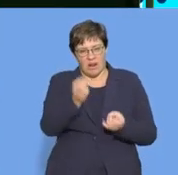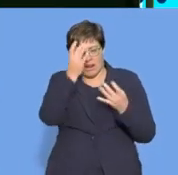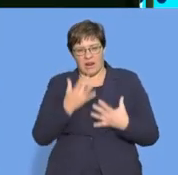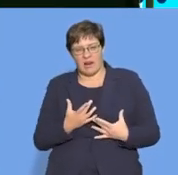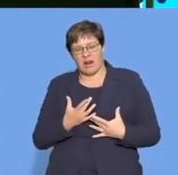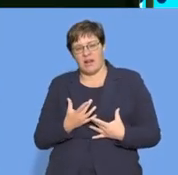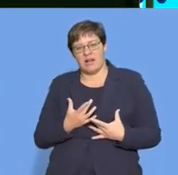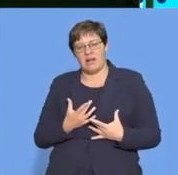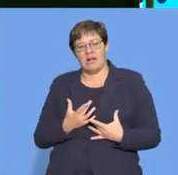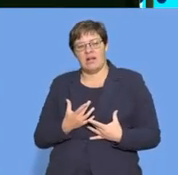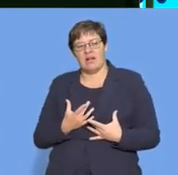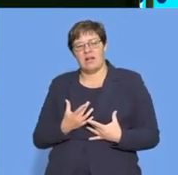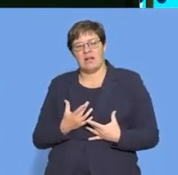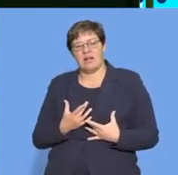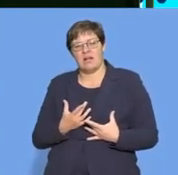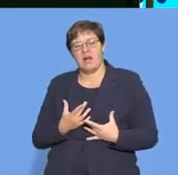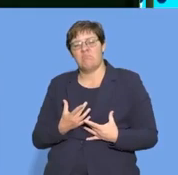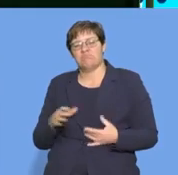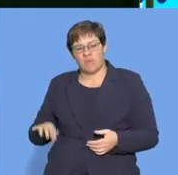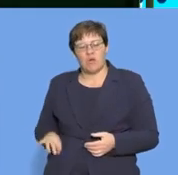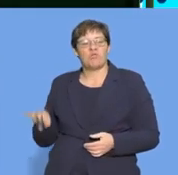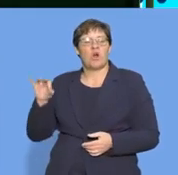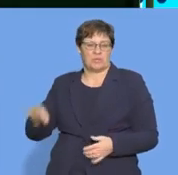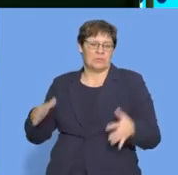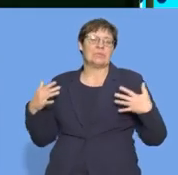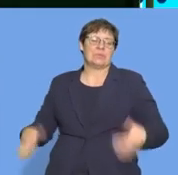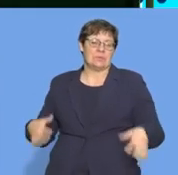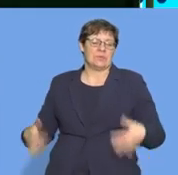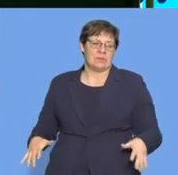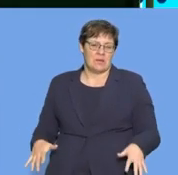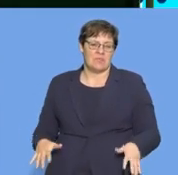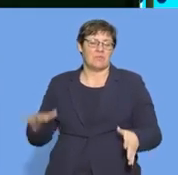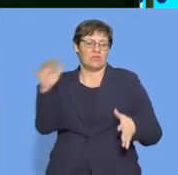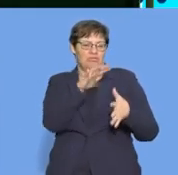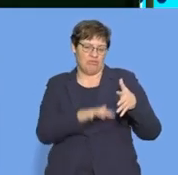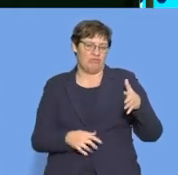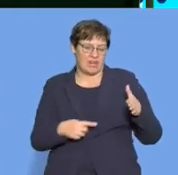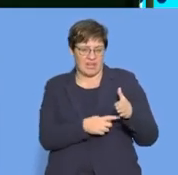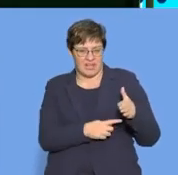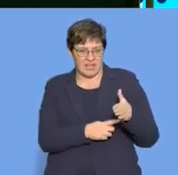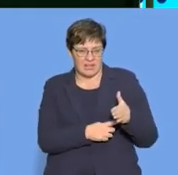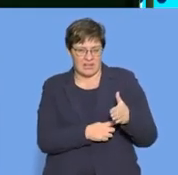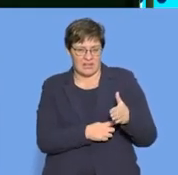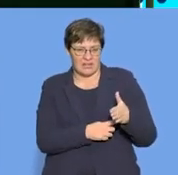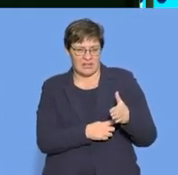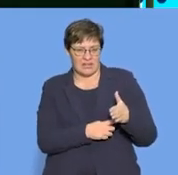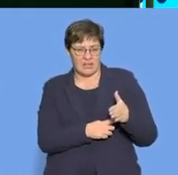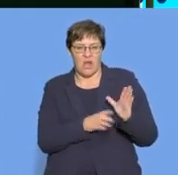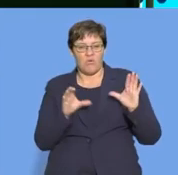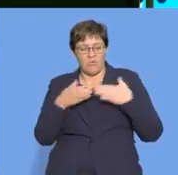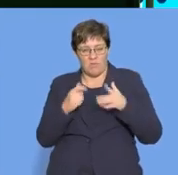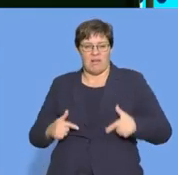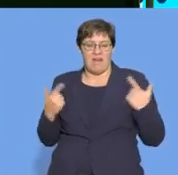those things tell a big, they are a great contribution, or a large contribution to the story